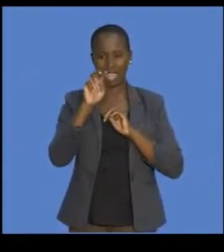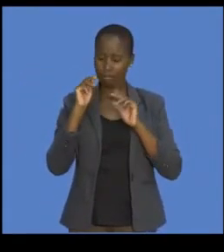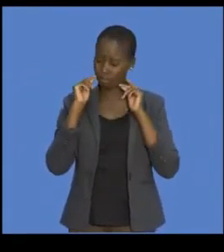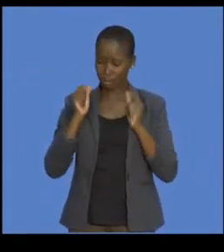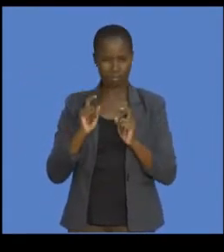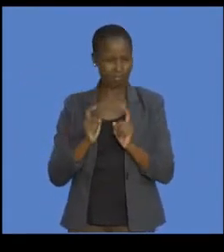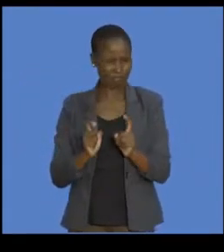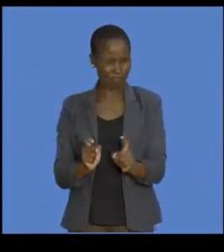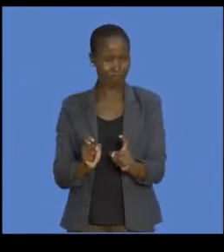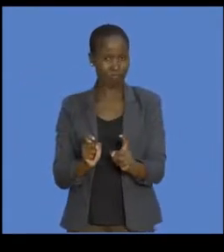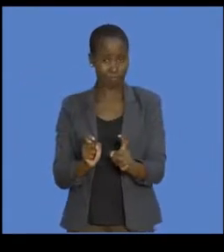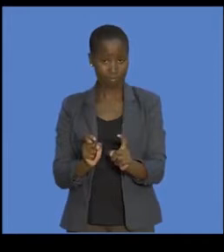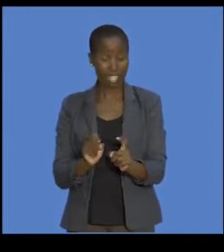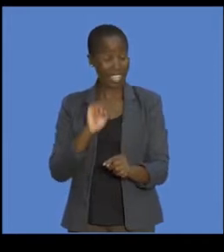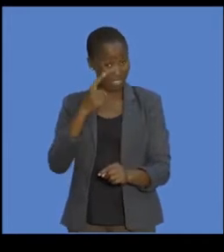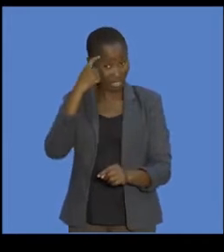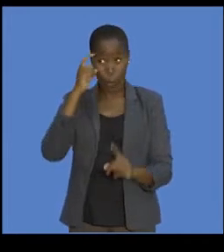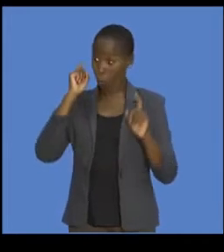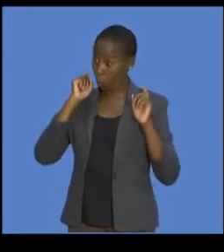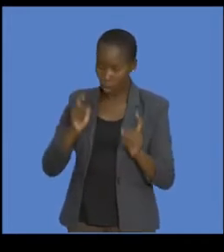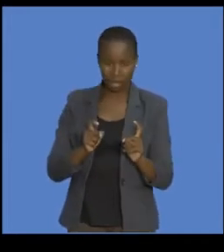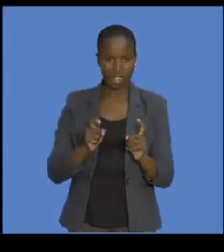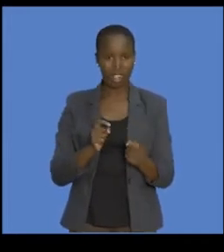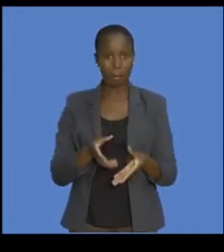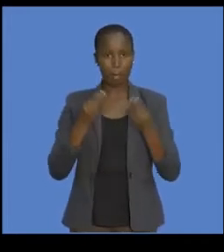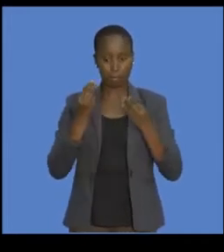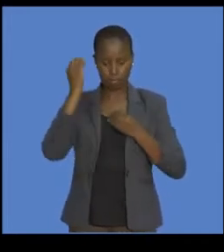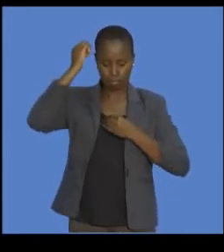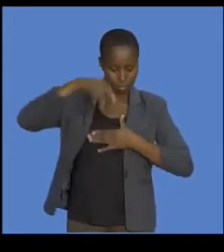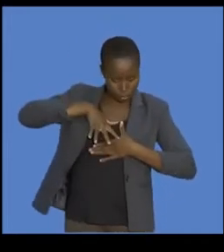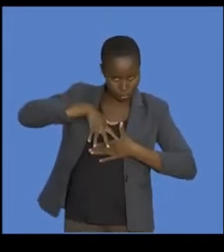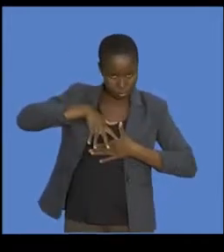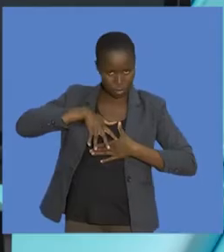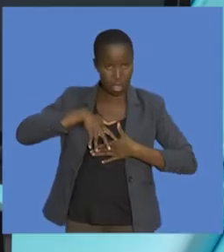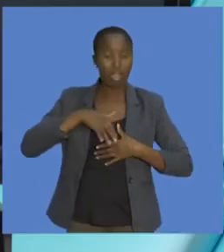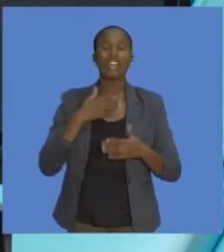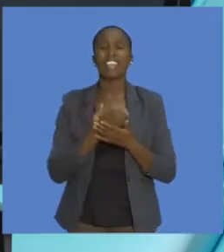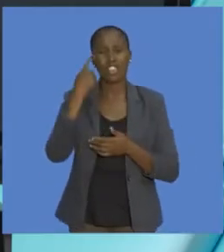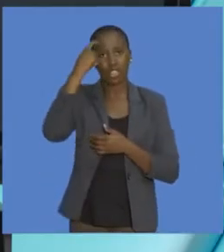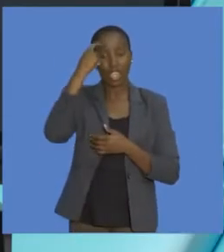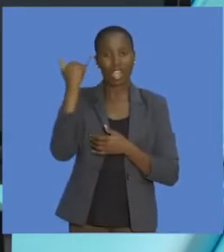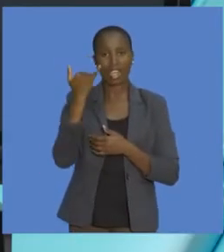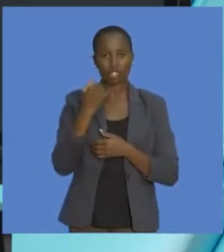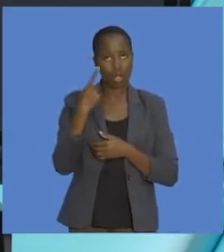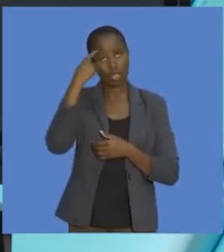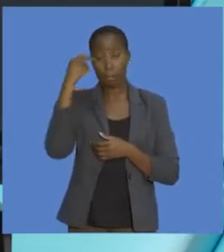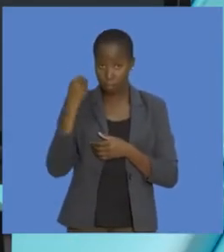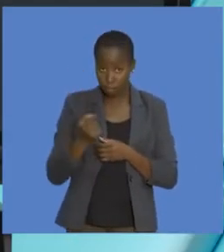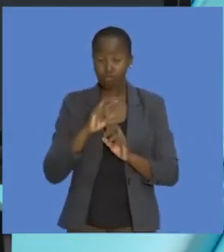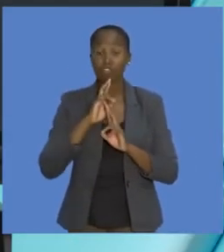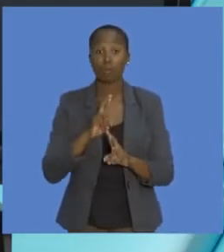think about how quickly that is, the fact that you're able to think, click your fingers, respond to